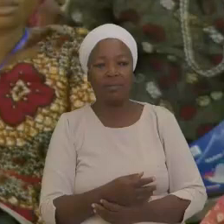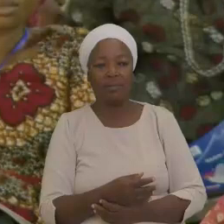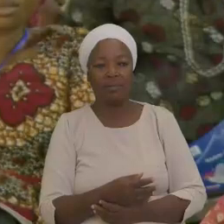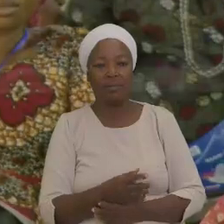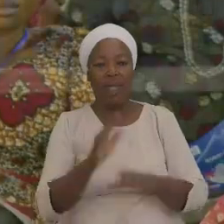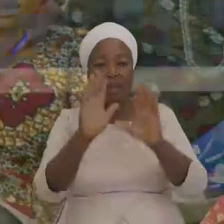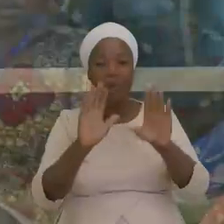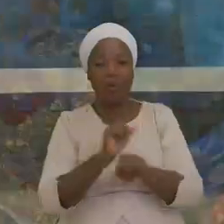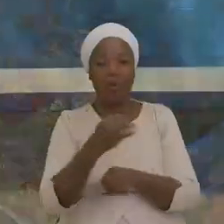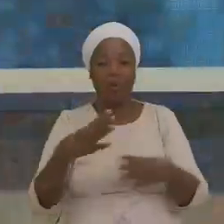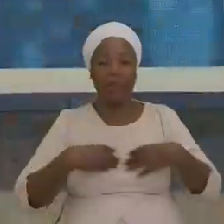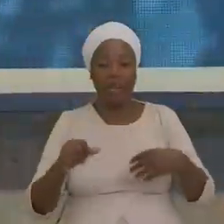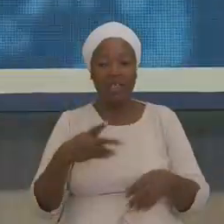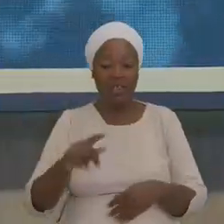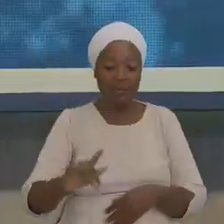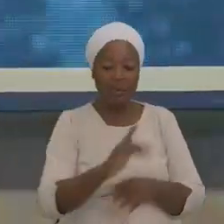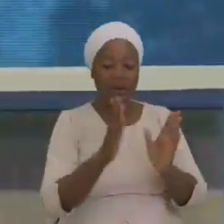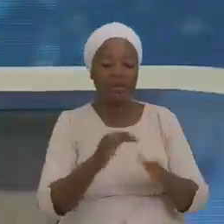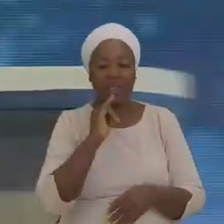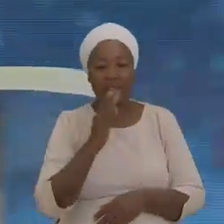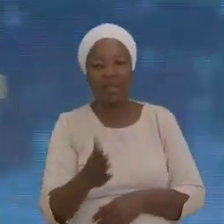Miracle of healing, the pilot is there.